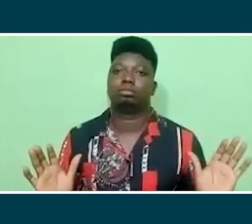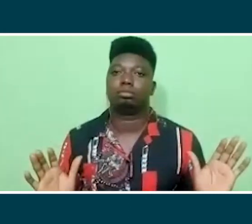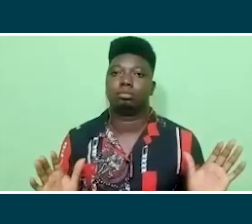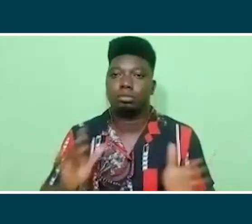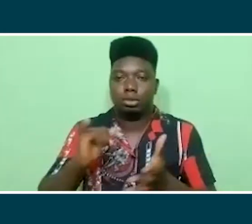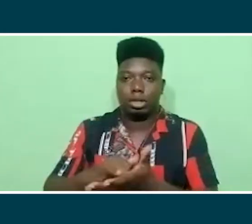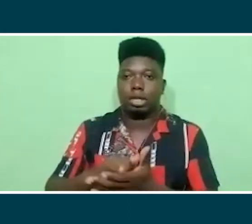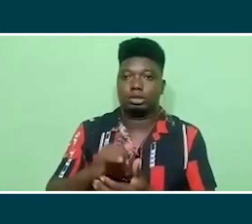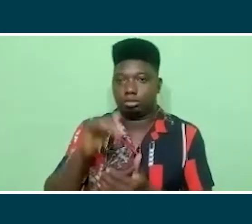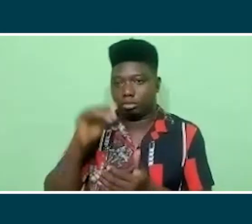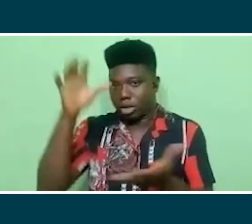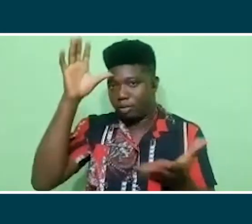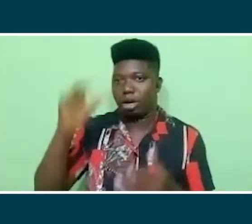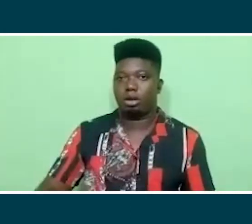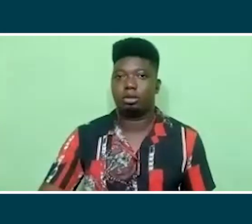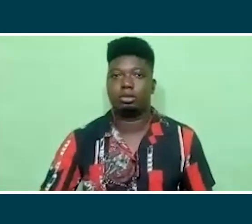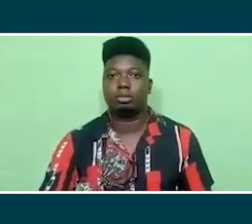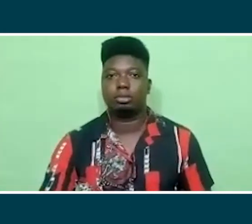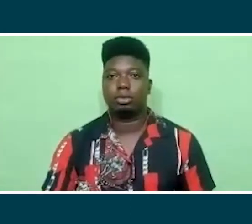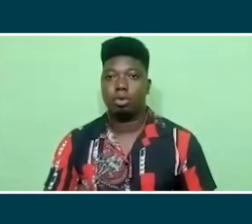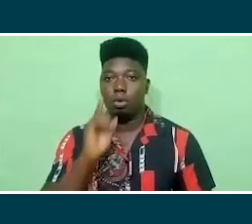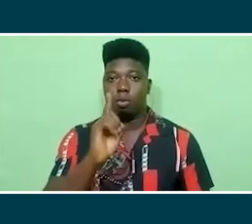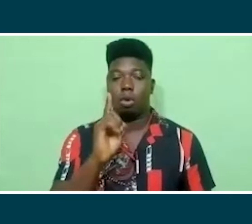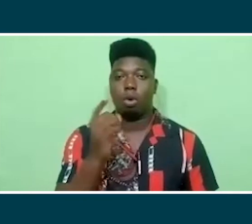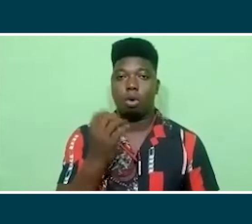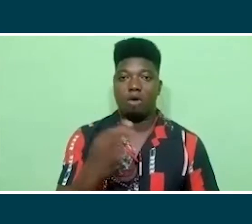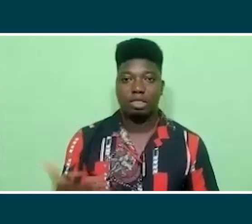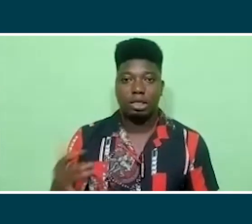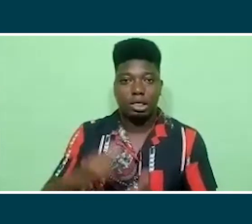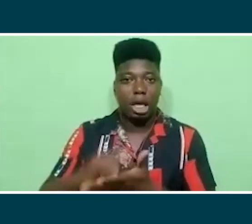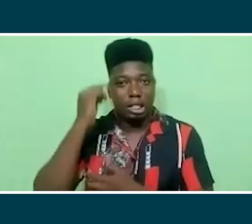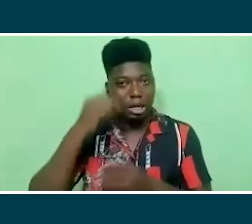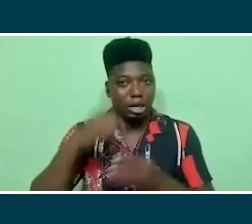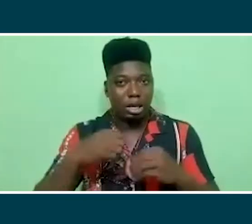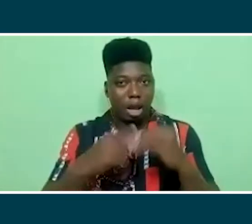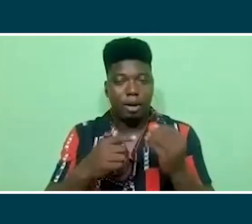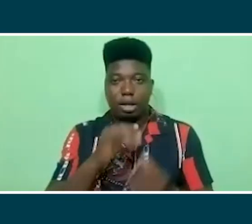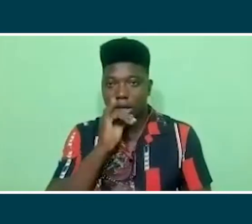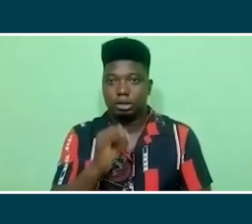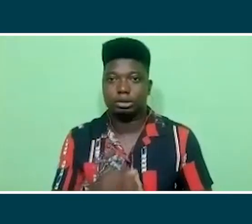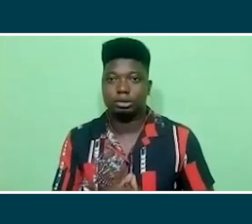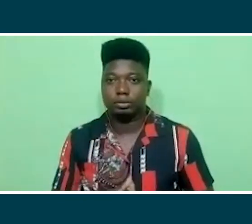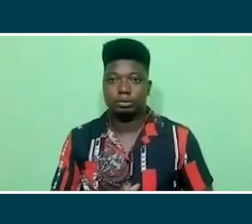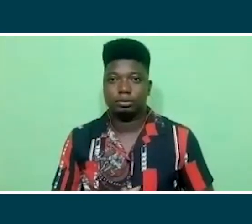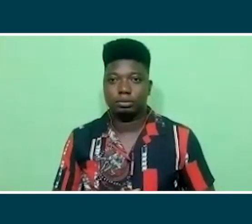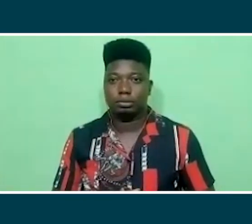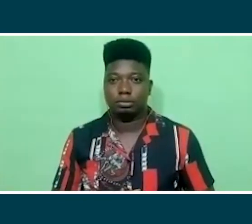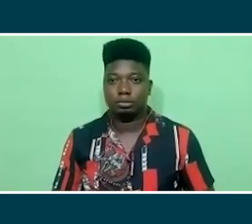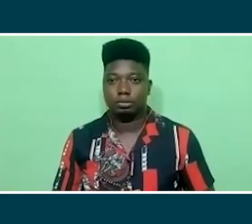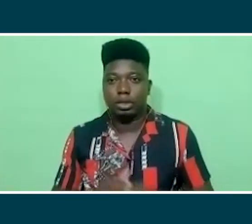of the things in thinking about toxic masculinity is how it also reinforces